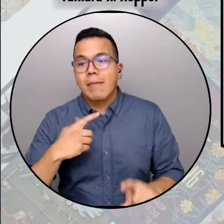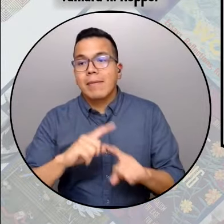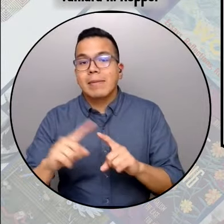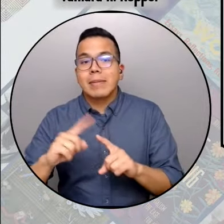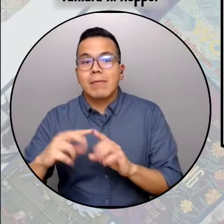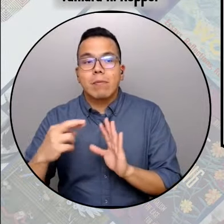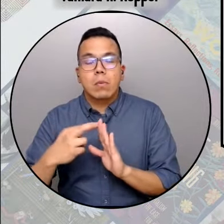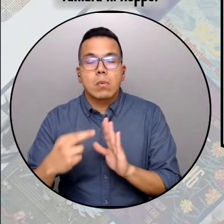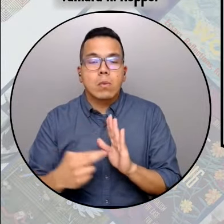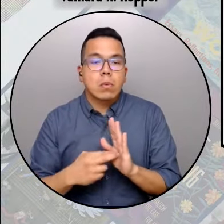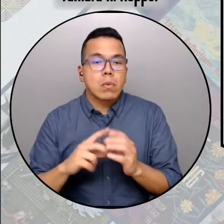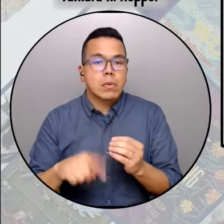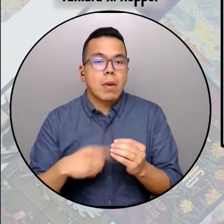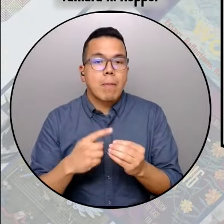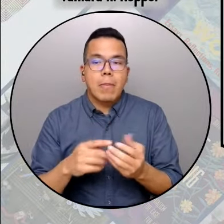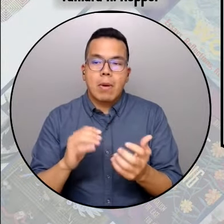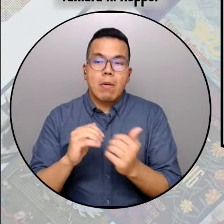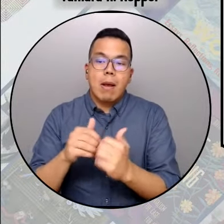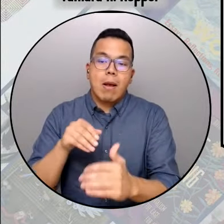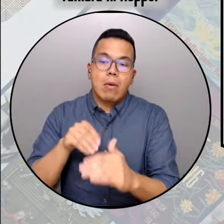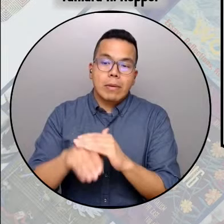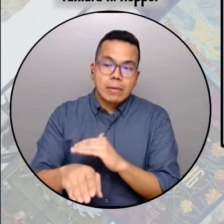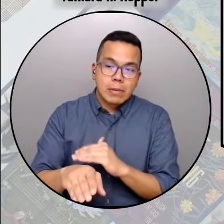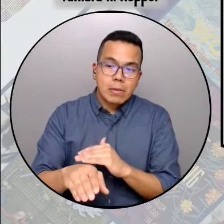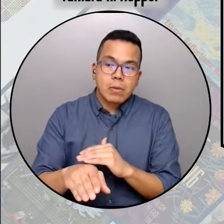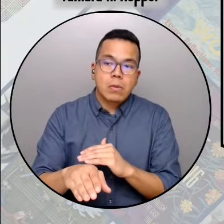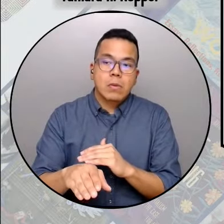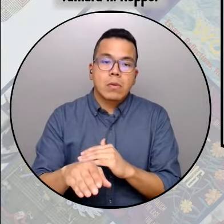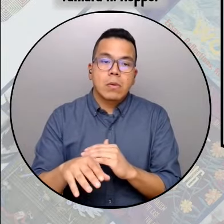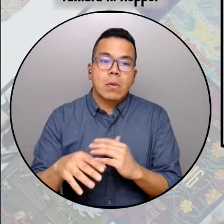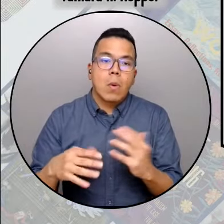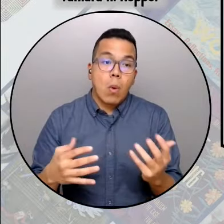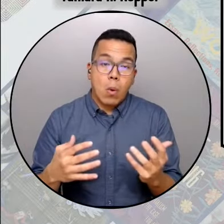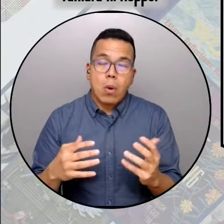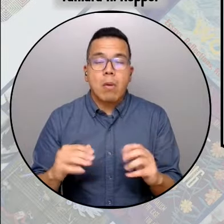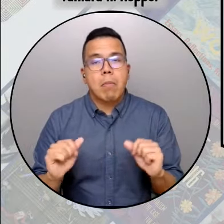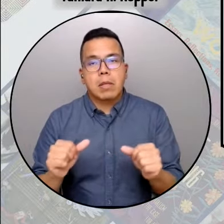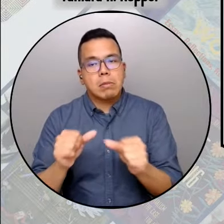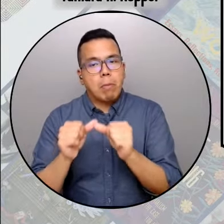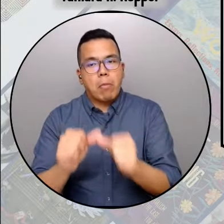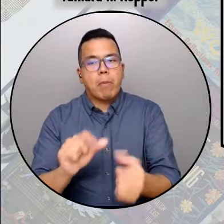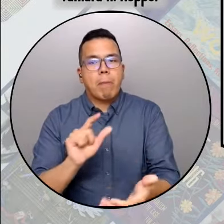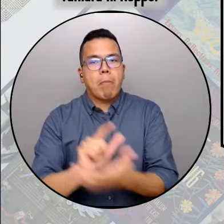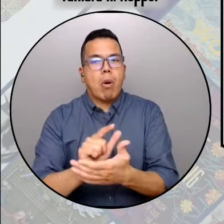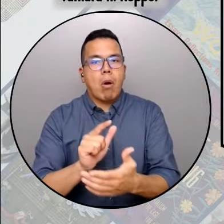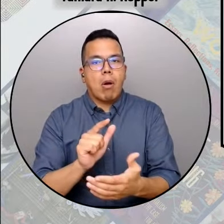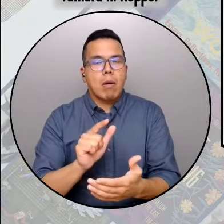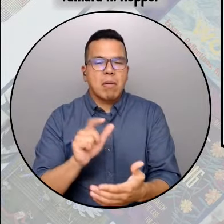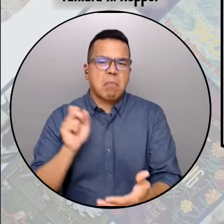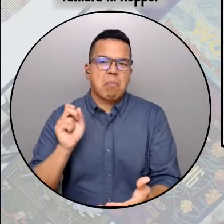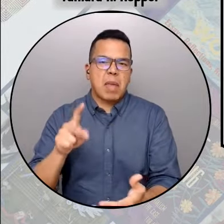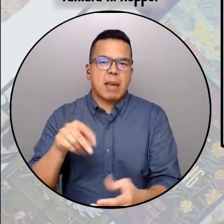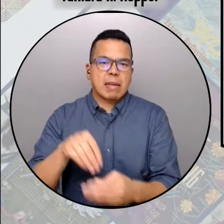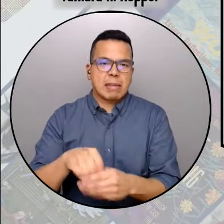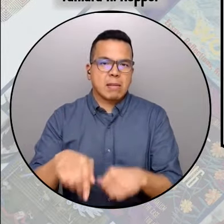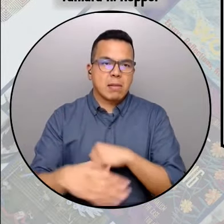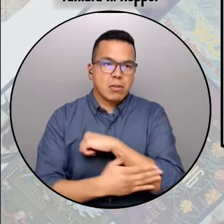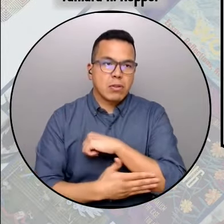re-enter in terms of how long or possibly a permanent bar on re-entry, right? And so if you look at the